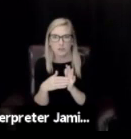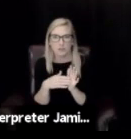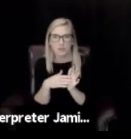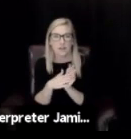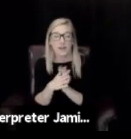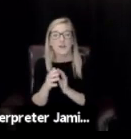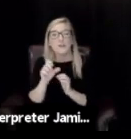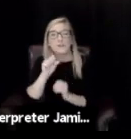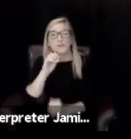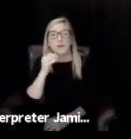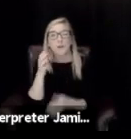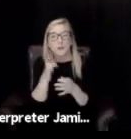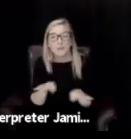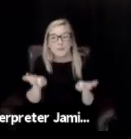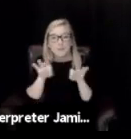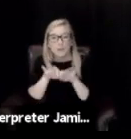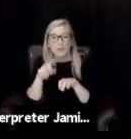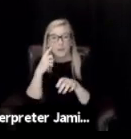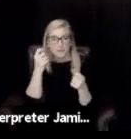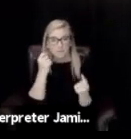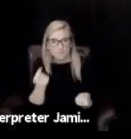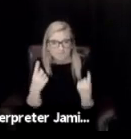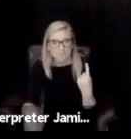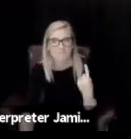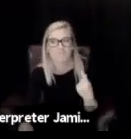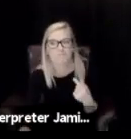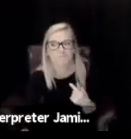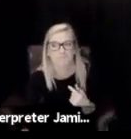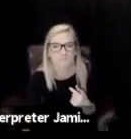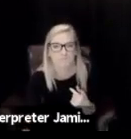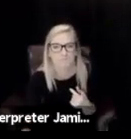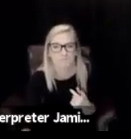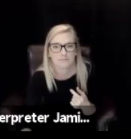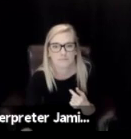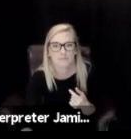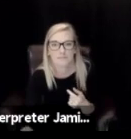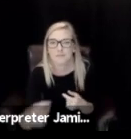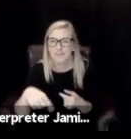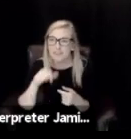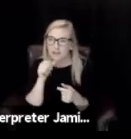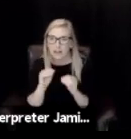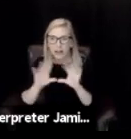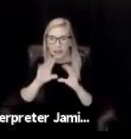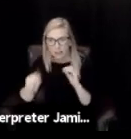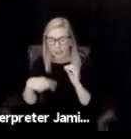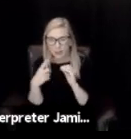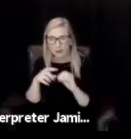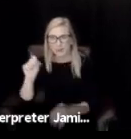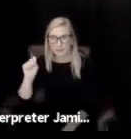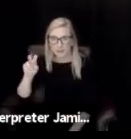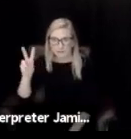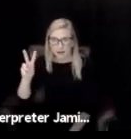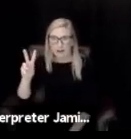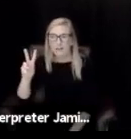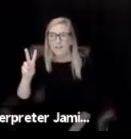it's important that you get this, that they're not necessarily clear on sexual violence and how it impacts their bottom